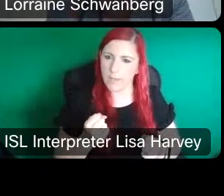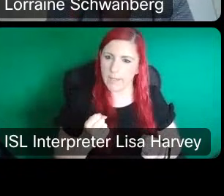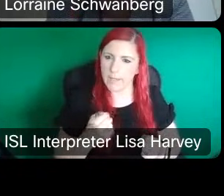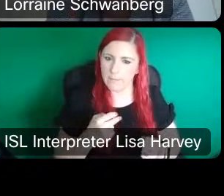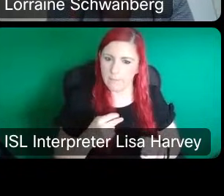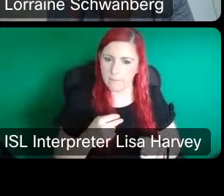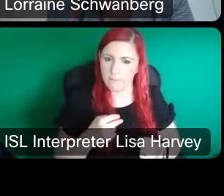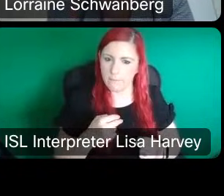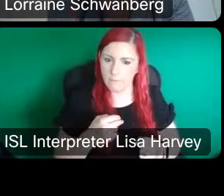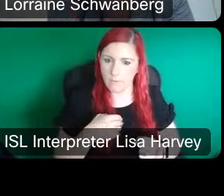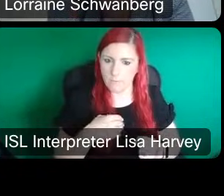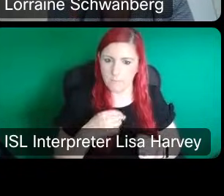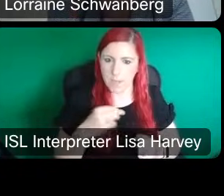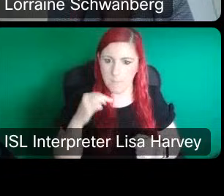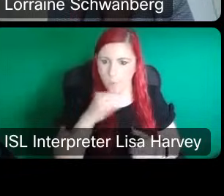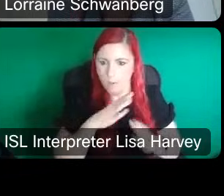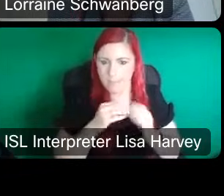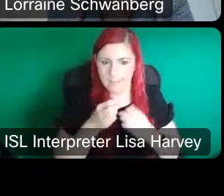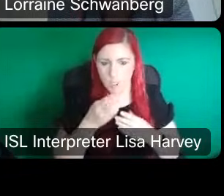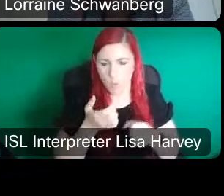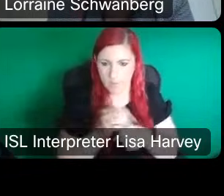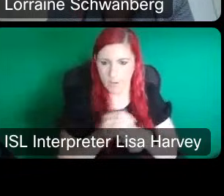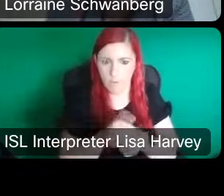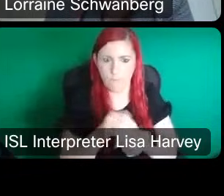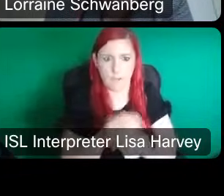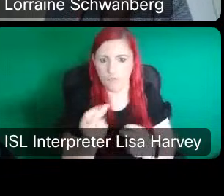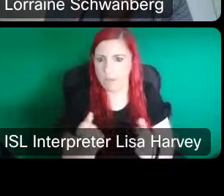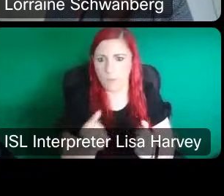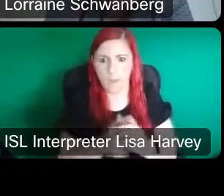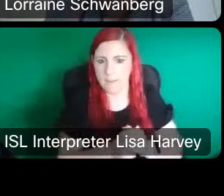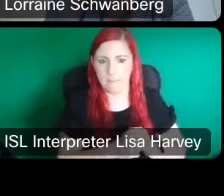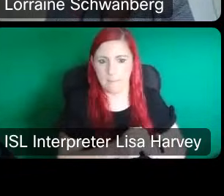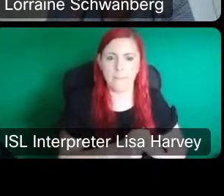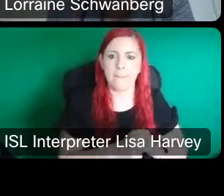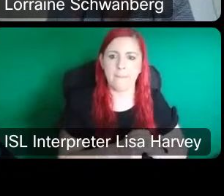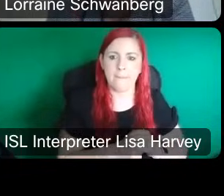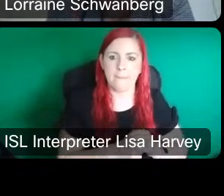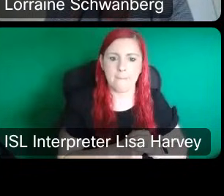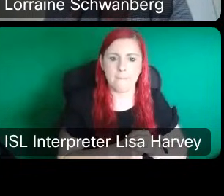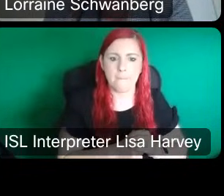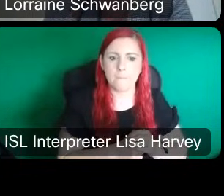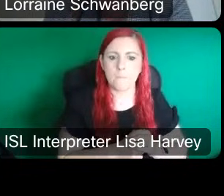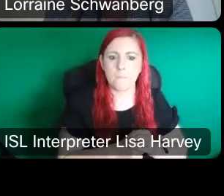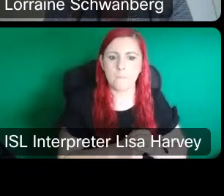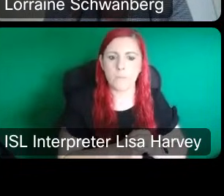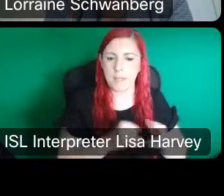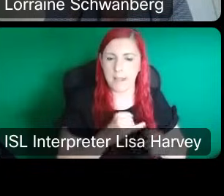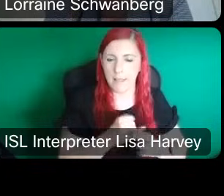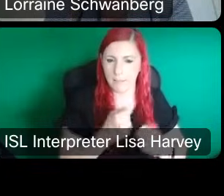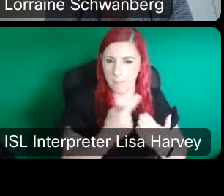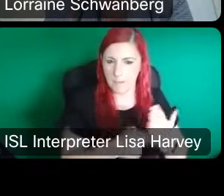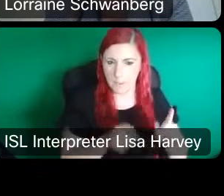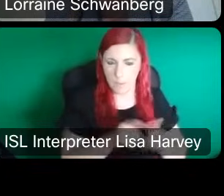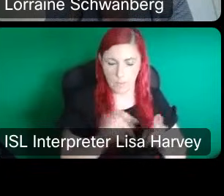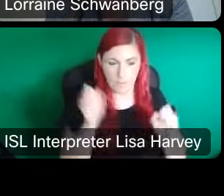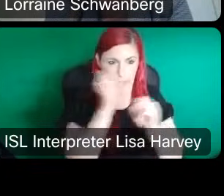things that you would be covering off in any case. So in our policy, we're quite clear that there should